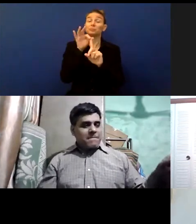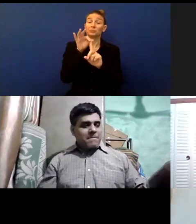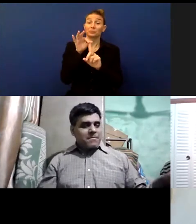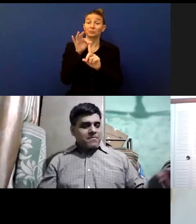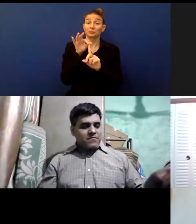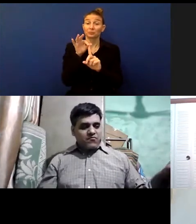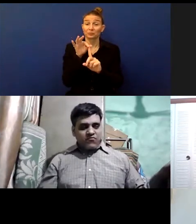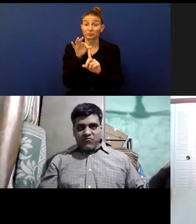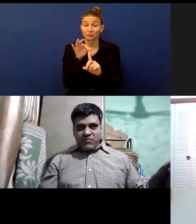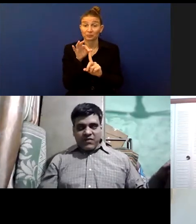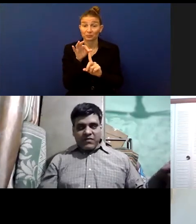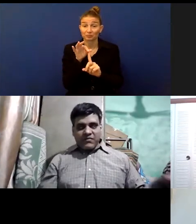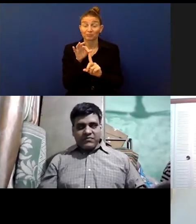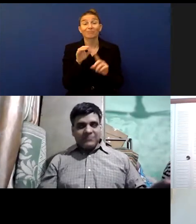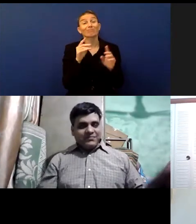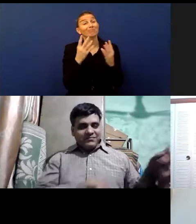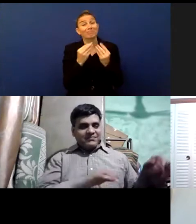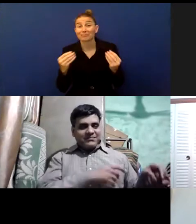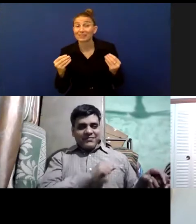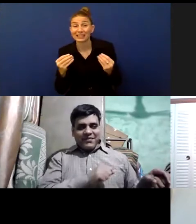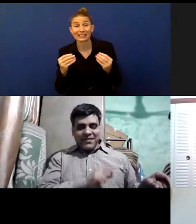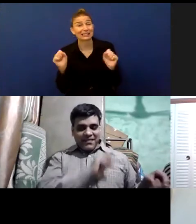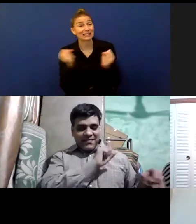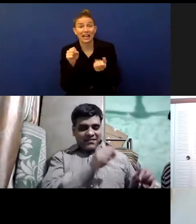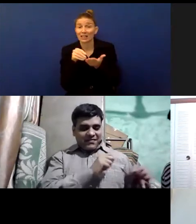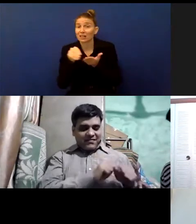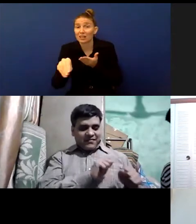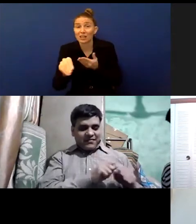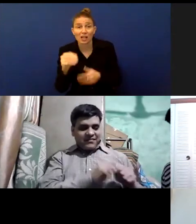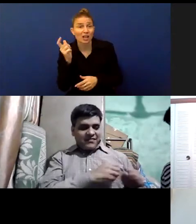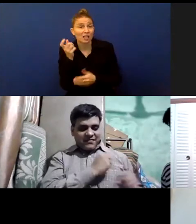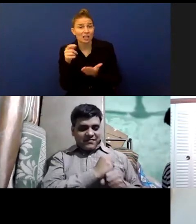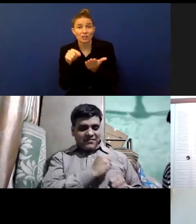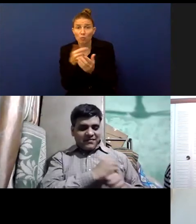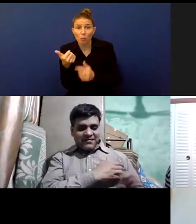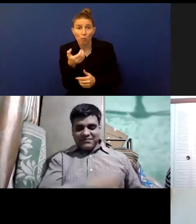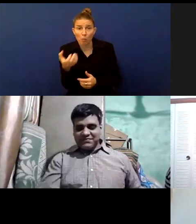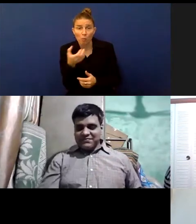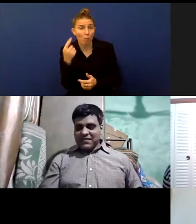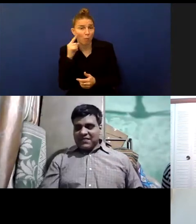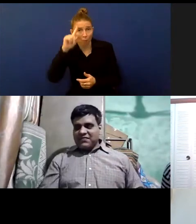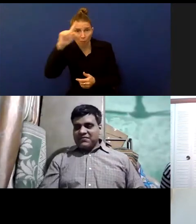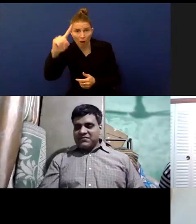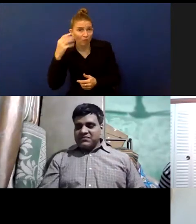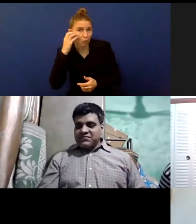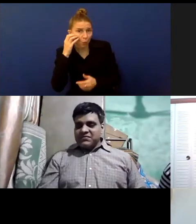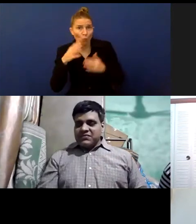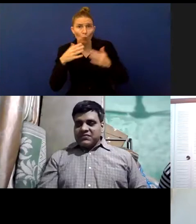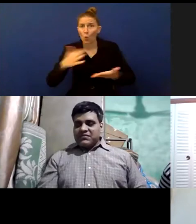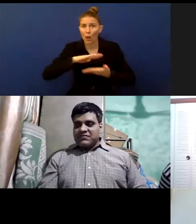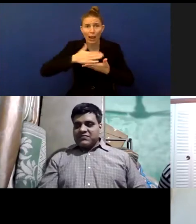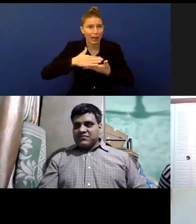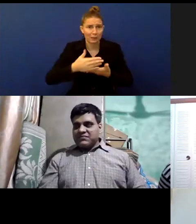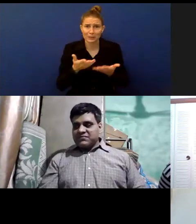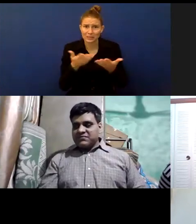afford owning smartphones and maybe laptops. And there is also the fact that the few who can own